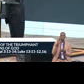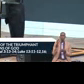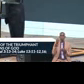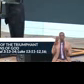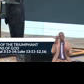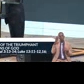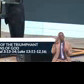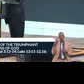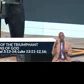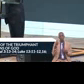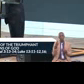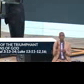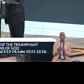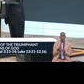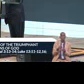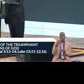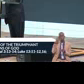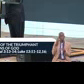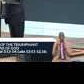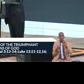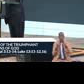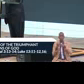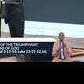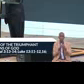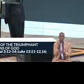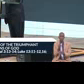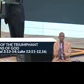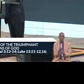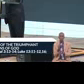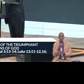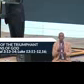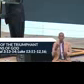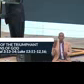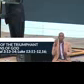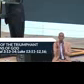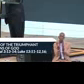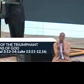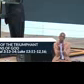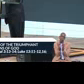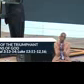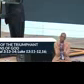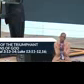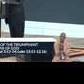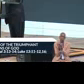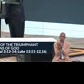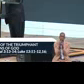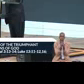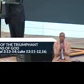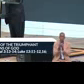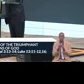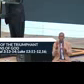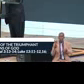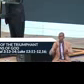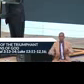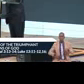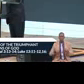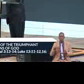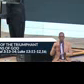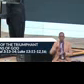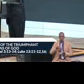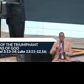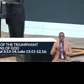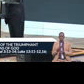18 years. I was bowed together and could in no wise lift up